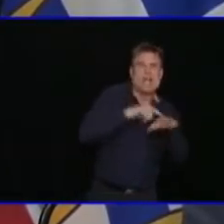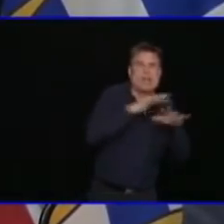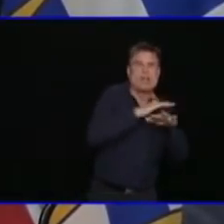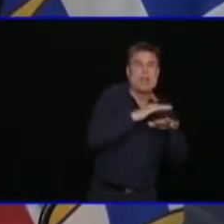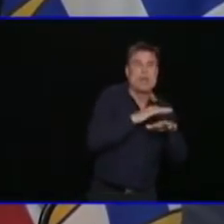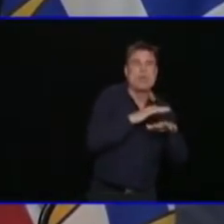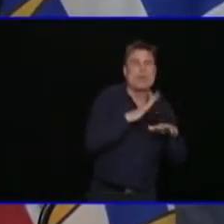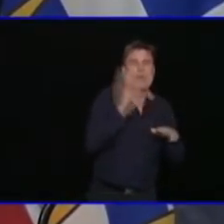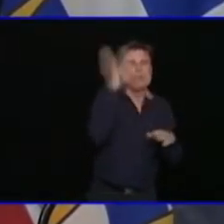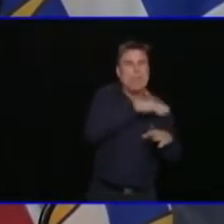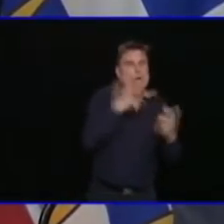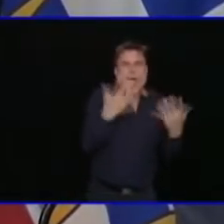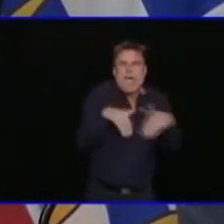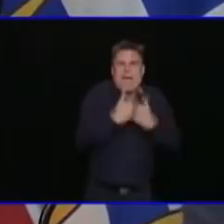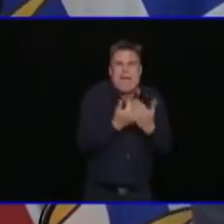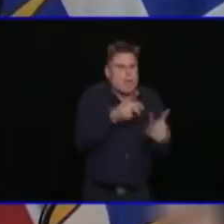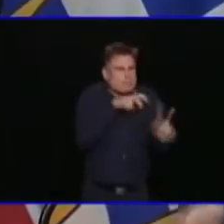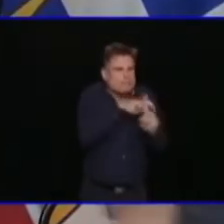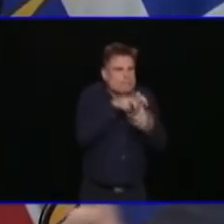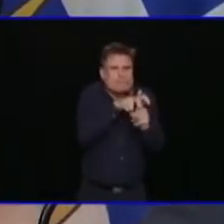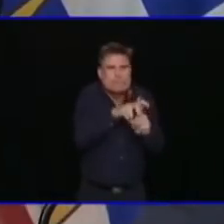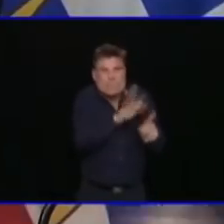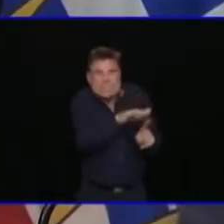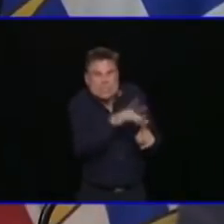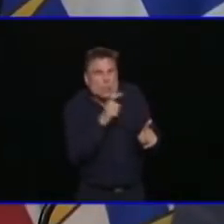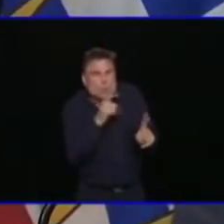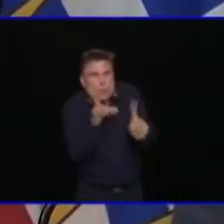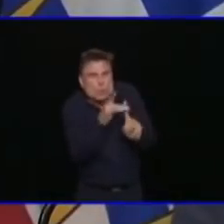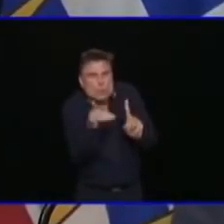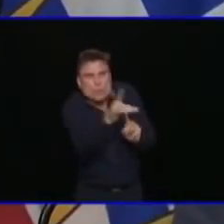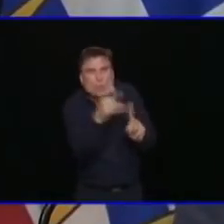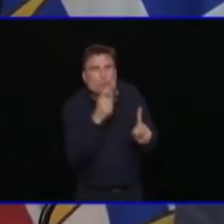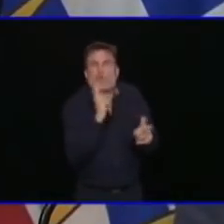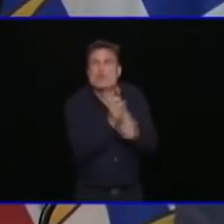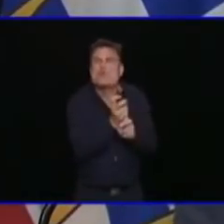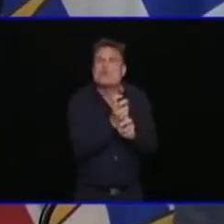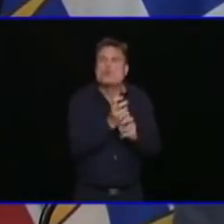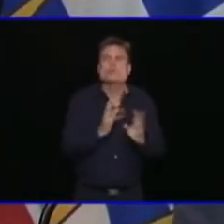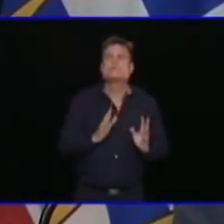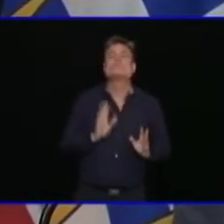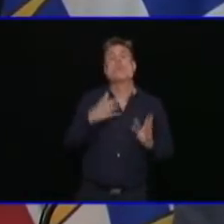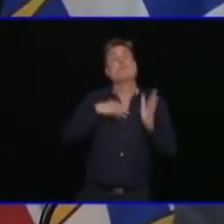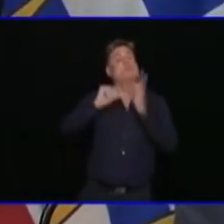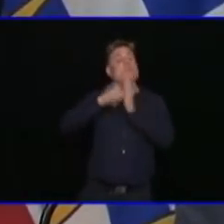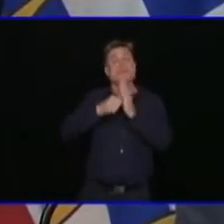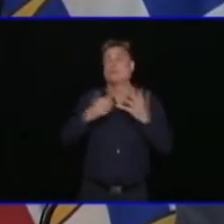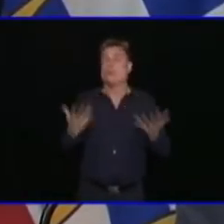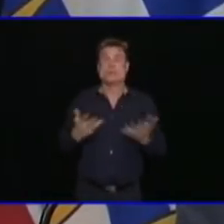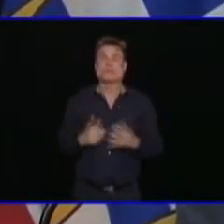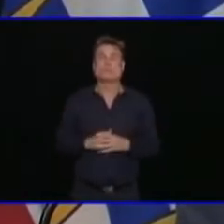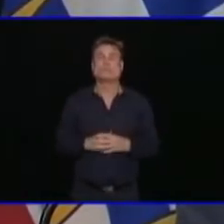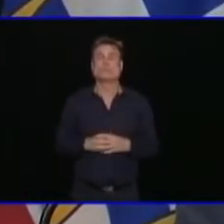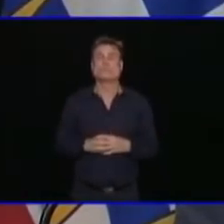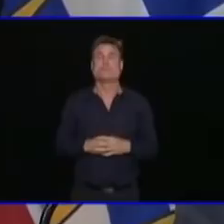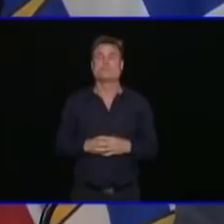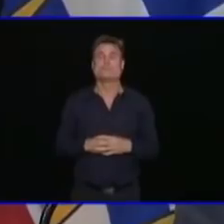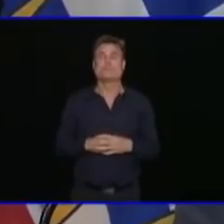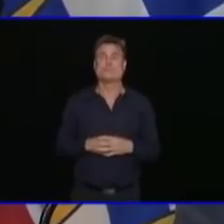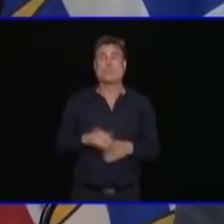for people so that public health can anonymously contact people and ensure that they know they're at risk if they